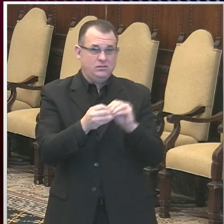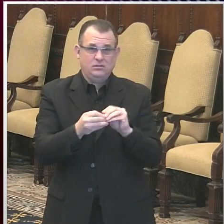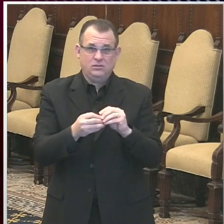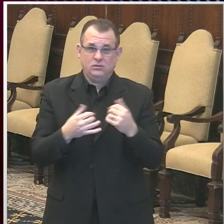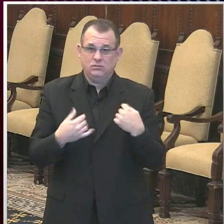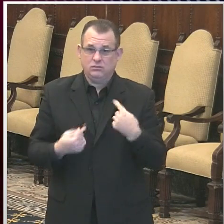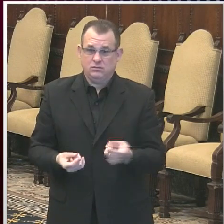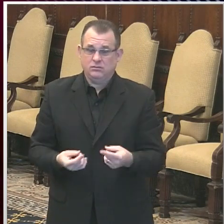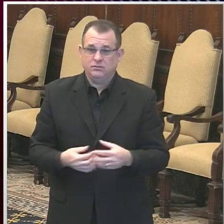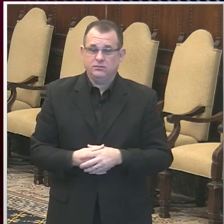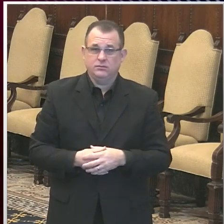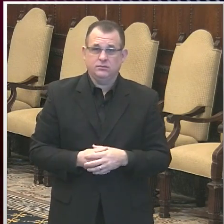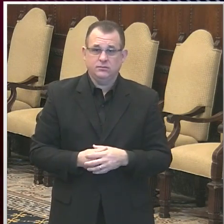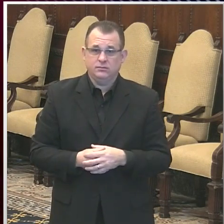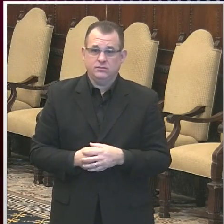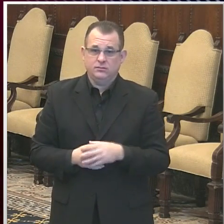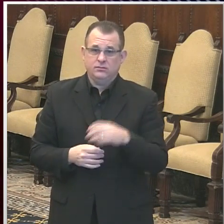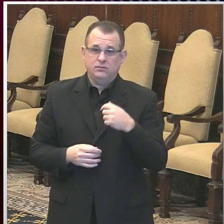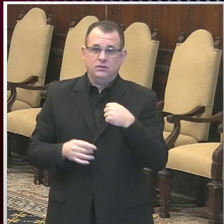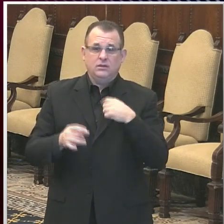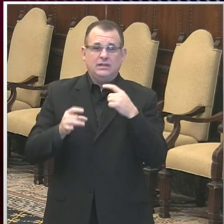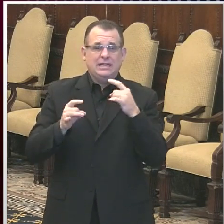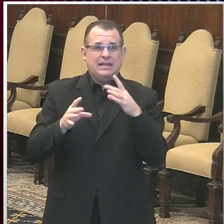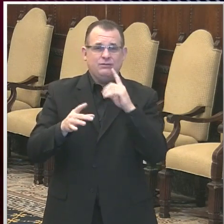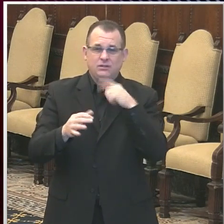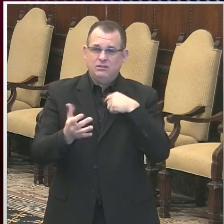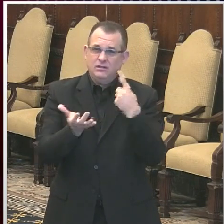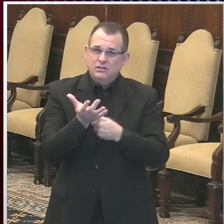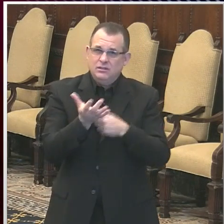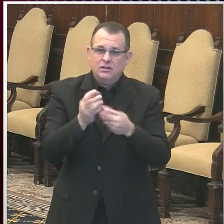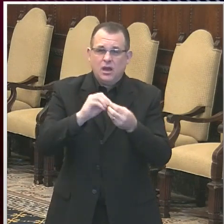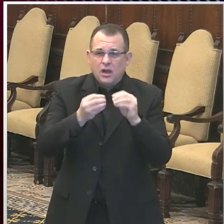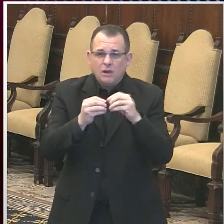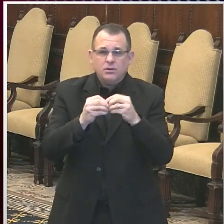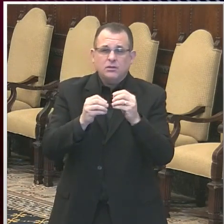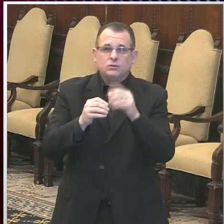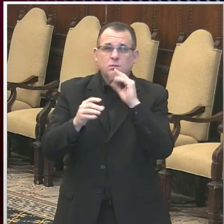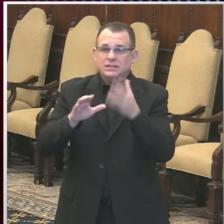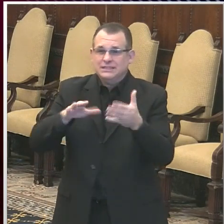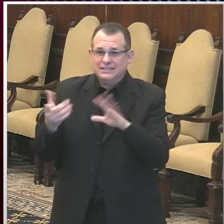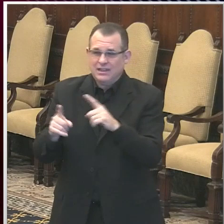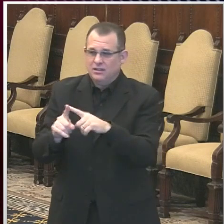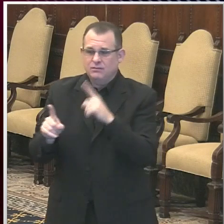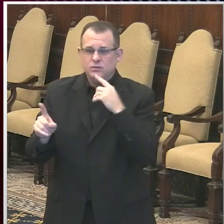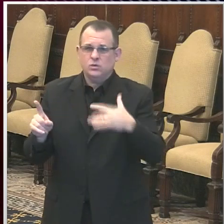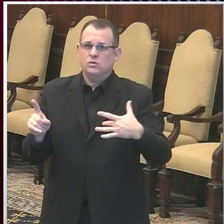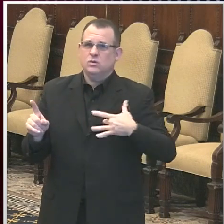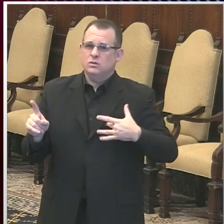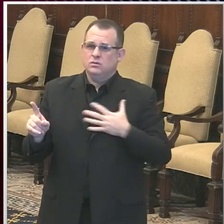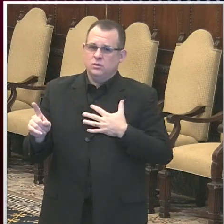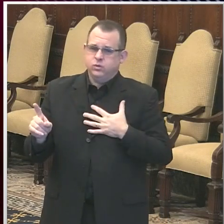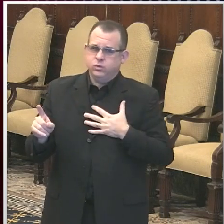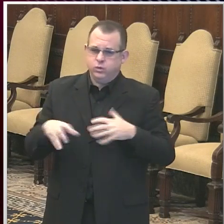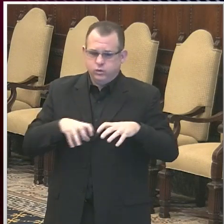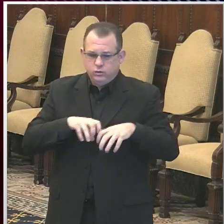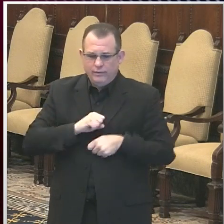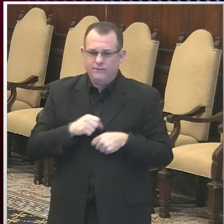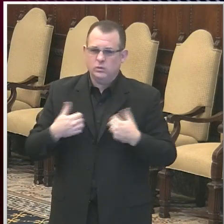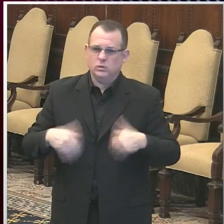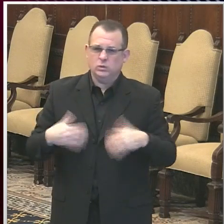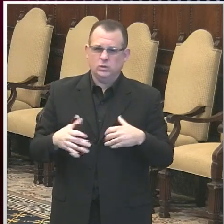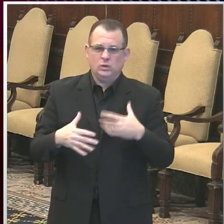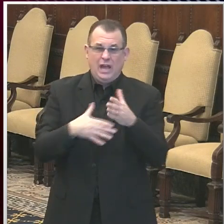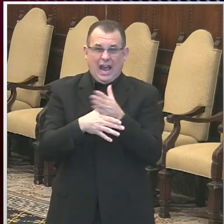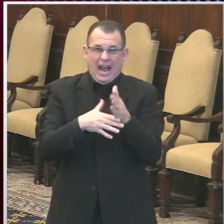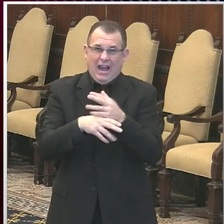so. I hate to really talk about this as numbers because each death itself is a tragedy. But the fact that we're at average and it is not